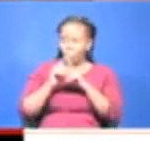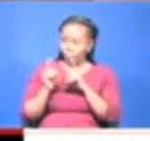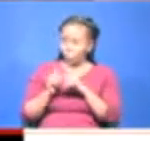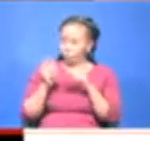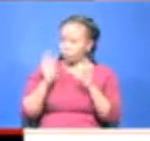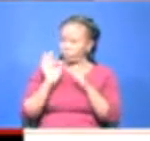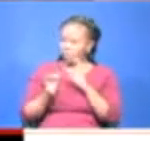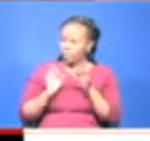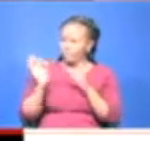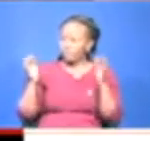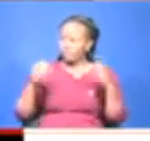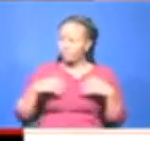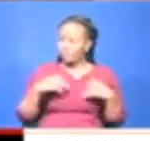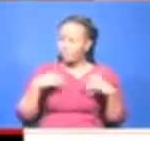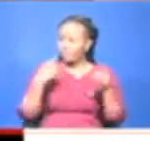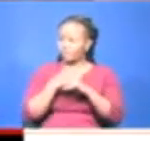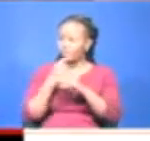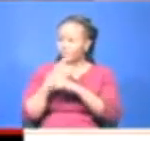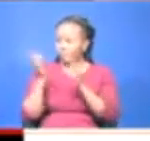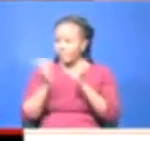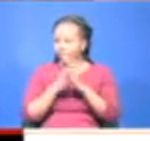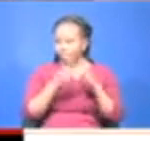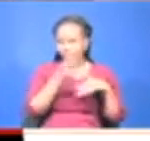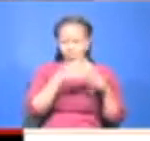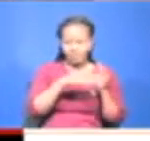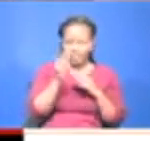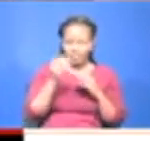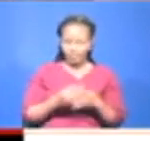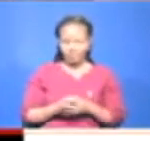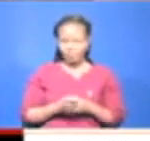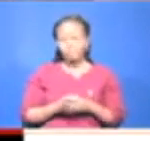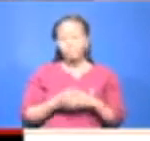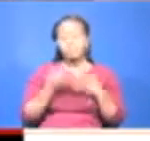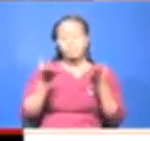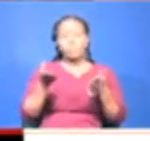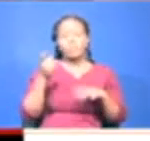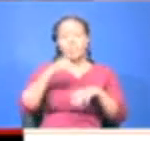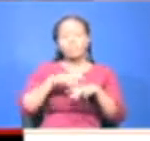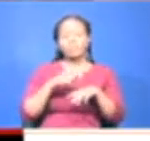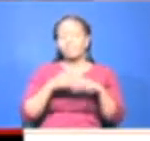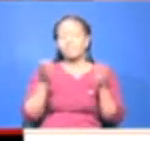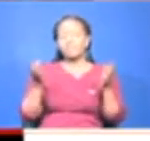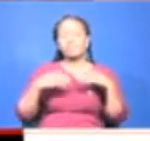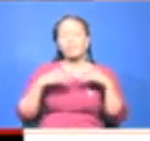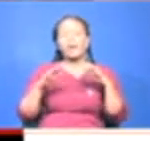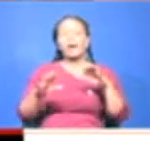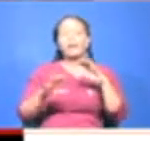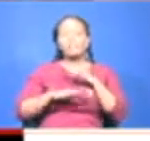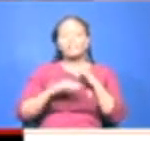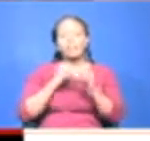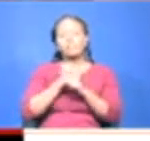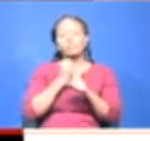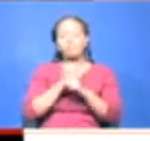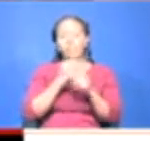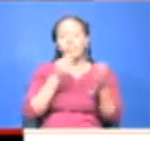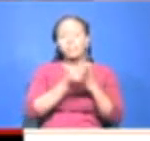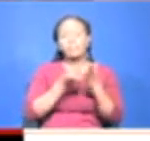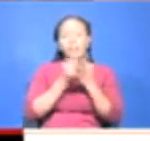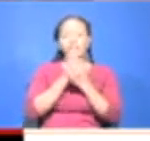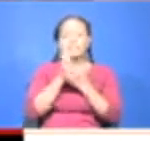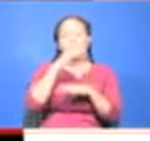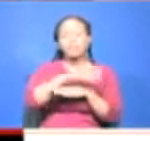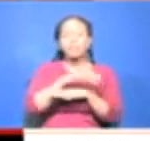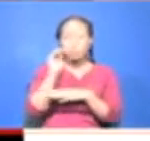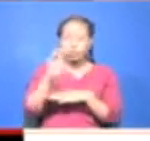at a 12% margin, you're selling more. At the moment, there's not even enough to sell to make money beyond your own consumption. Mm-hmm. Often that's the